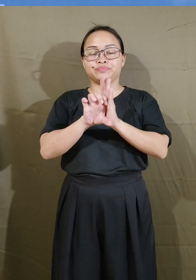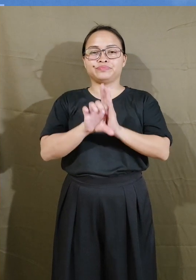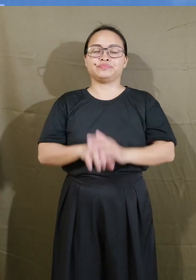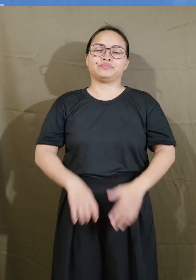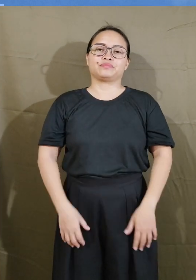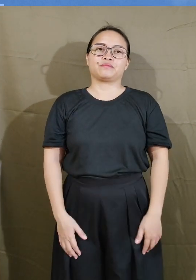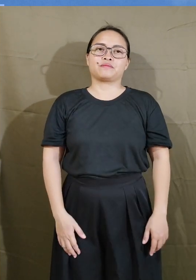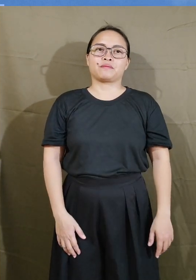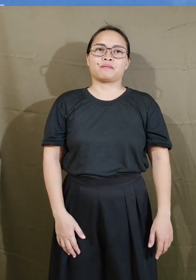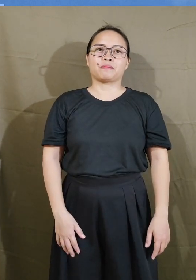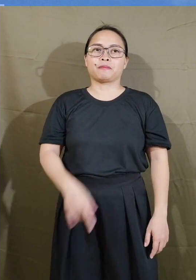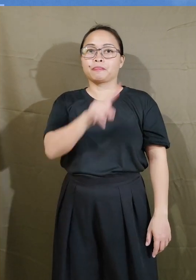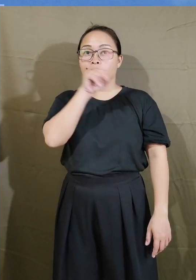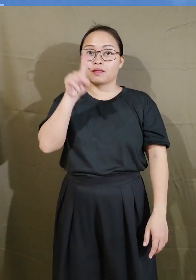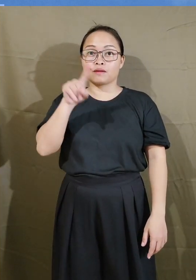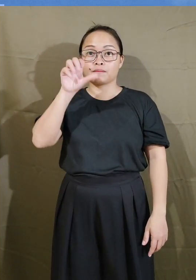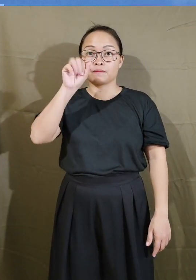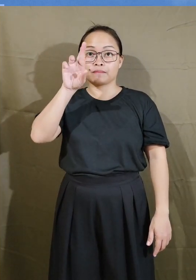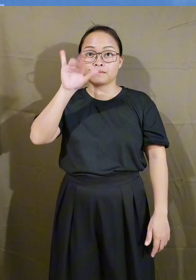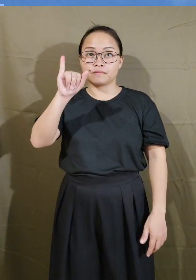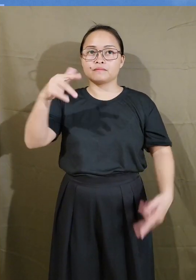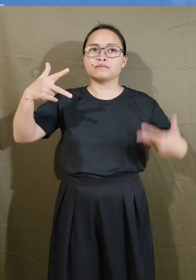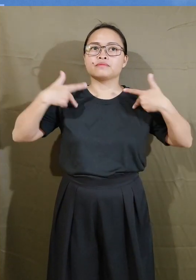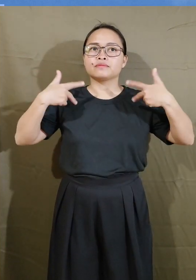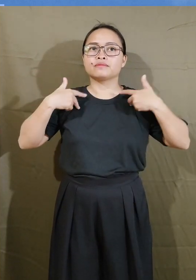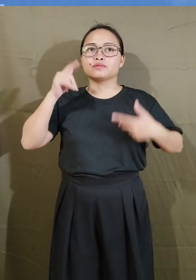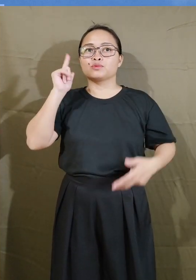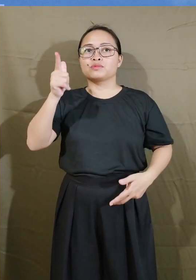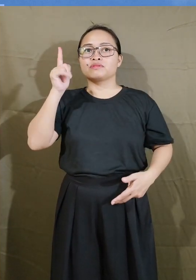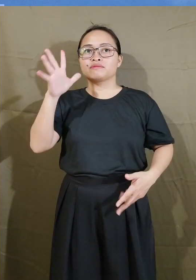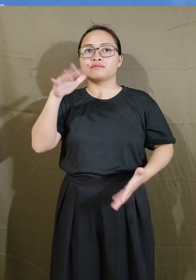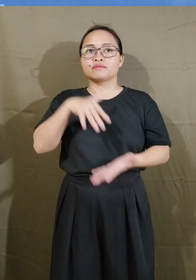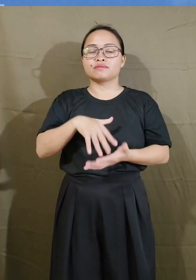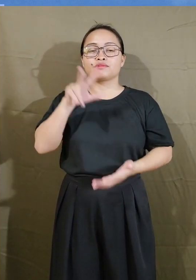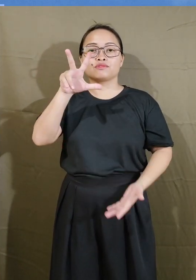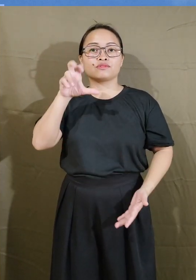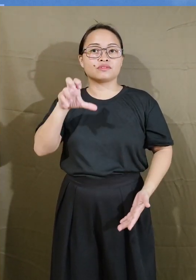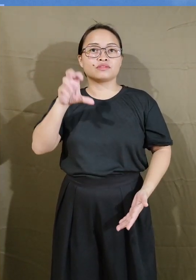Another example. Zari has